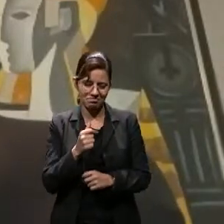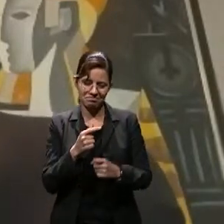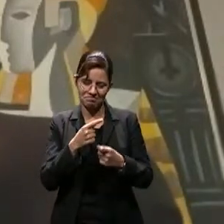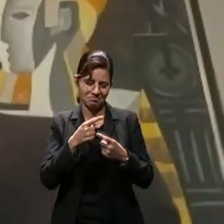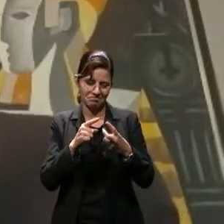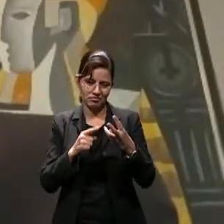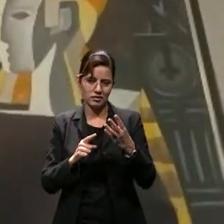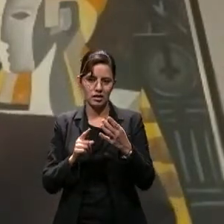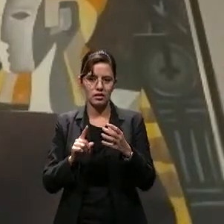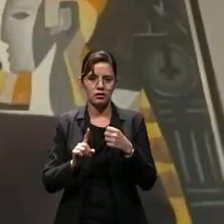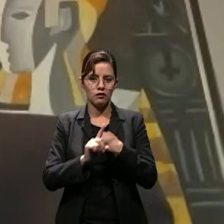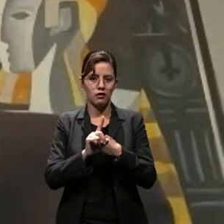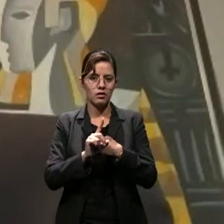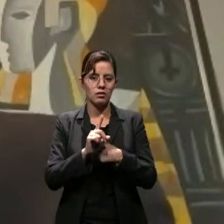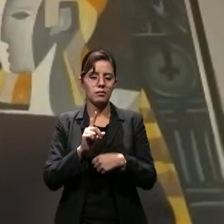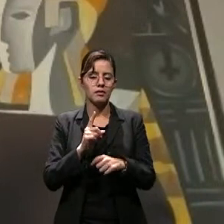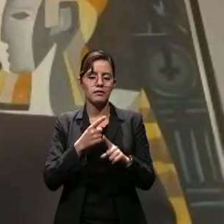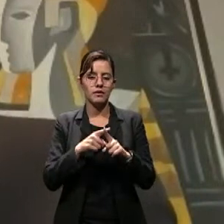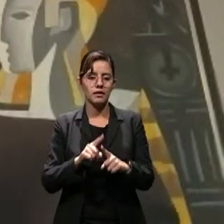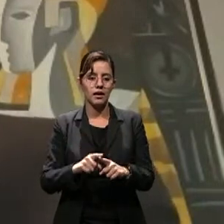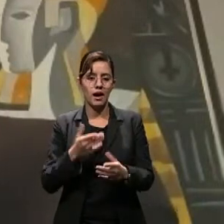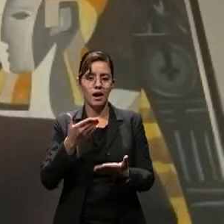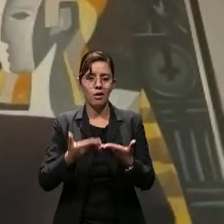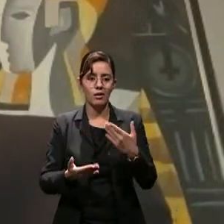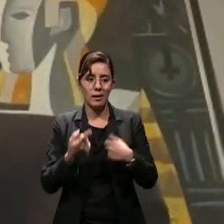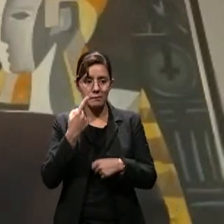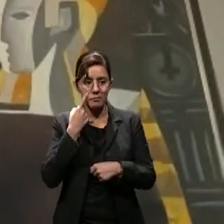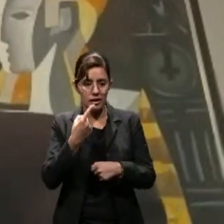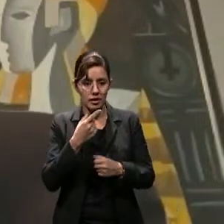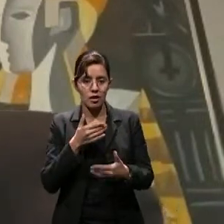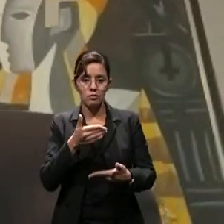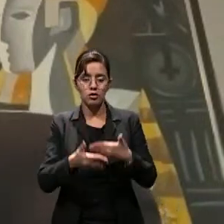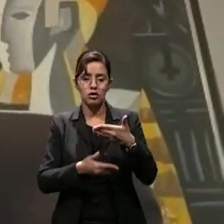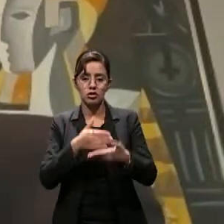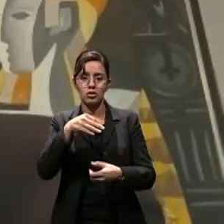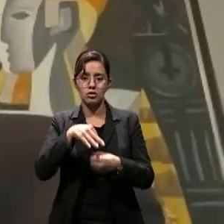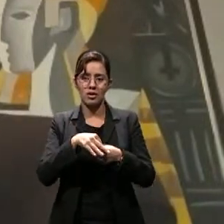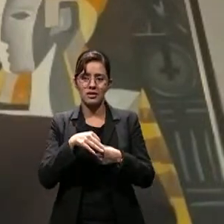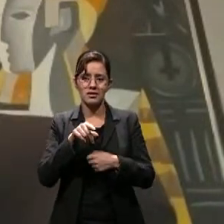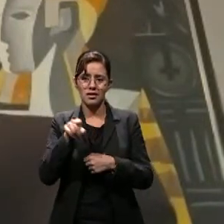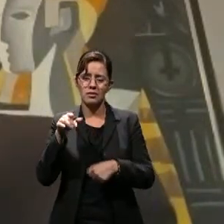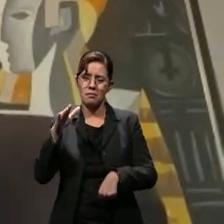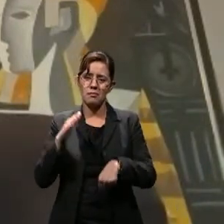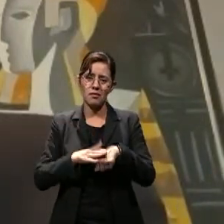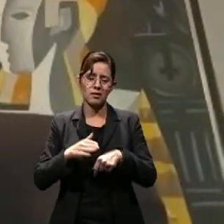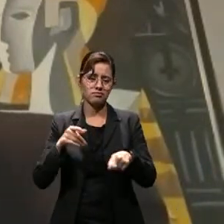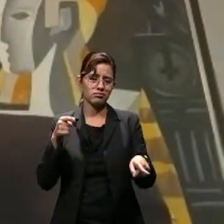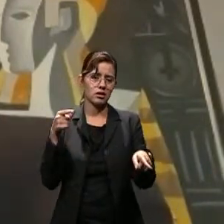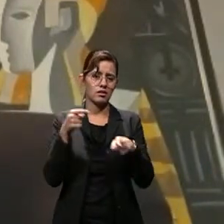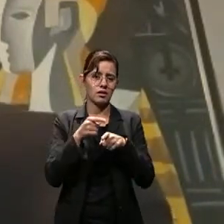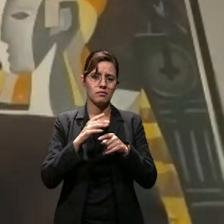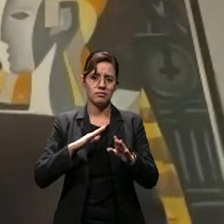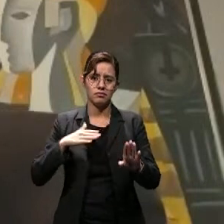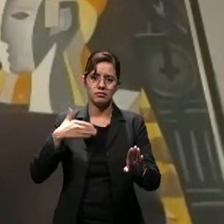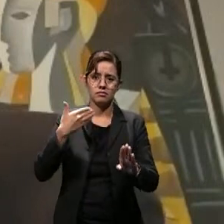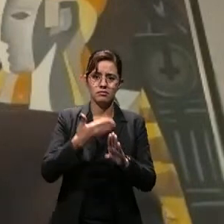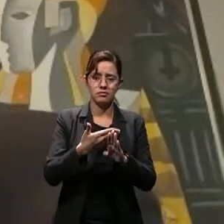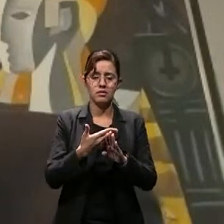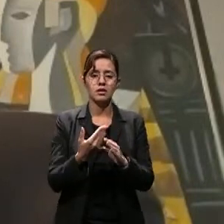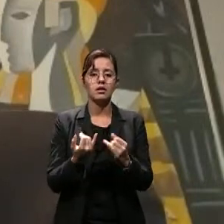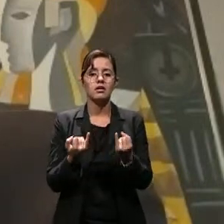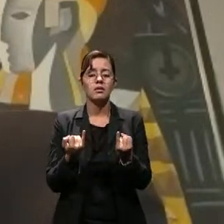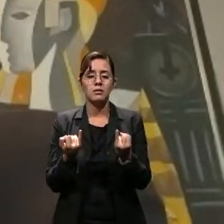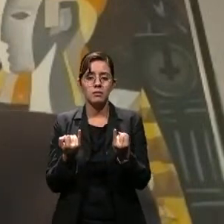series of other reasons, we are seeing electoral processes that are not only being attacked, but that